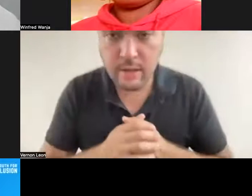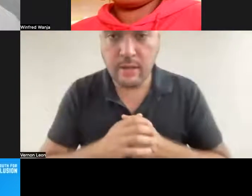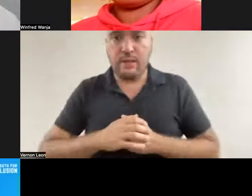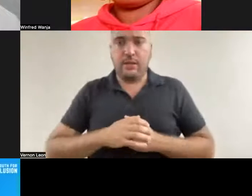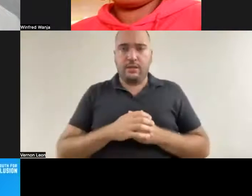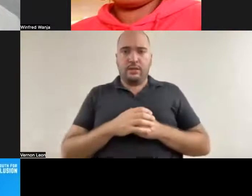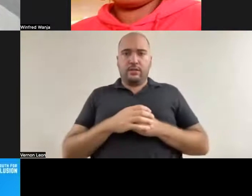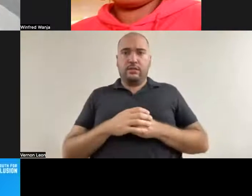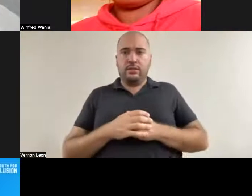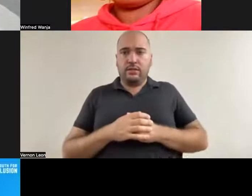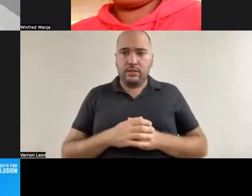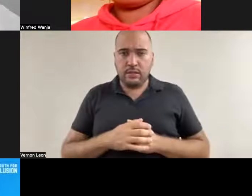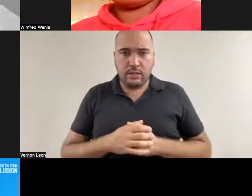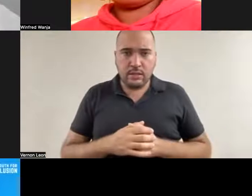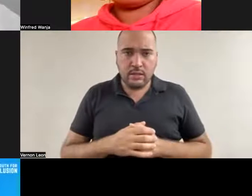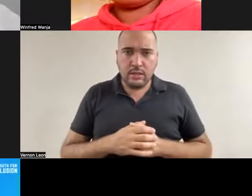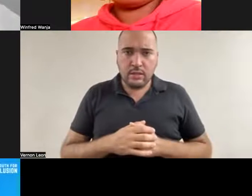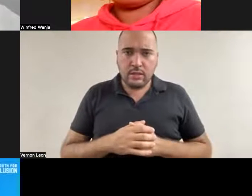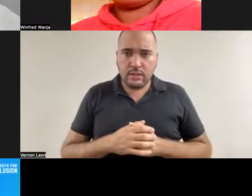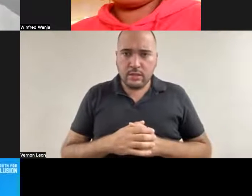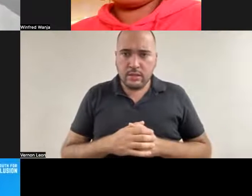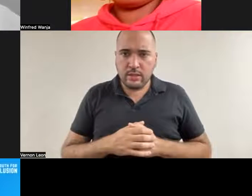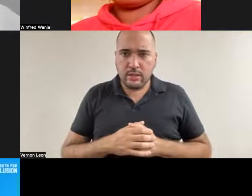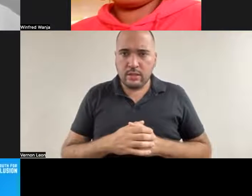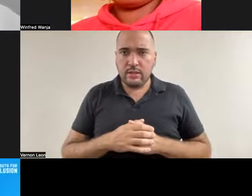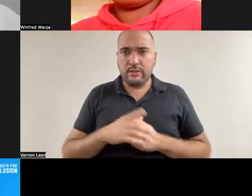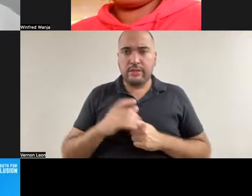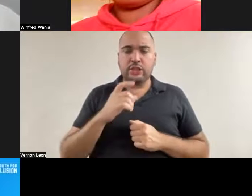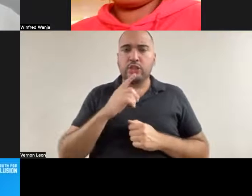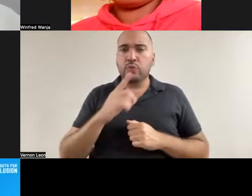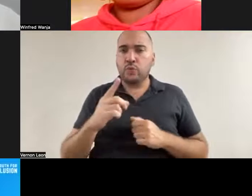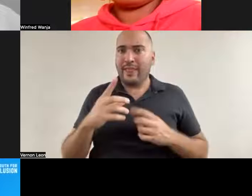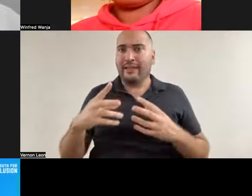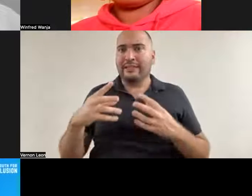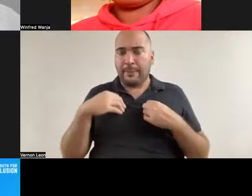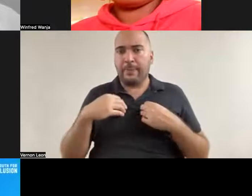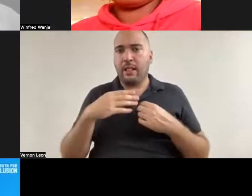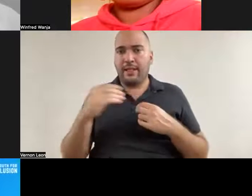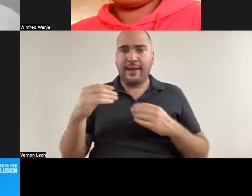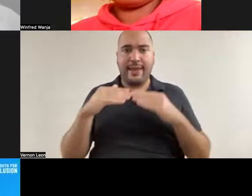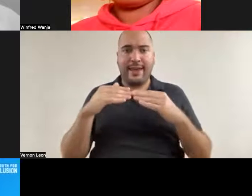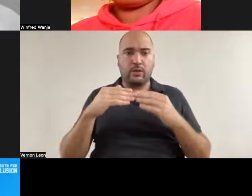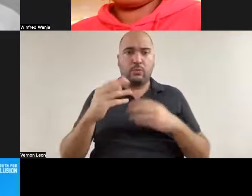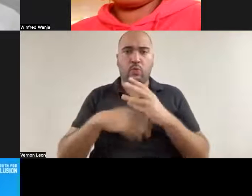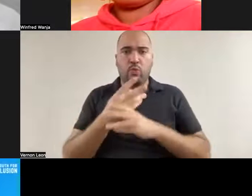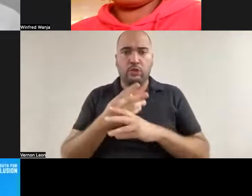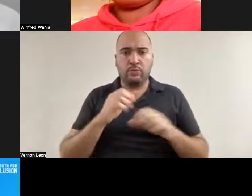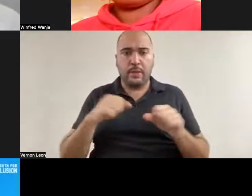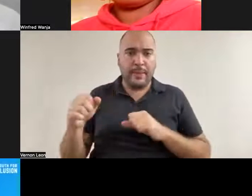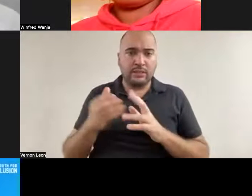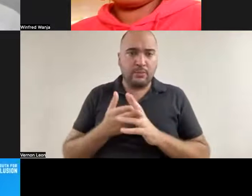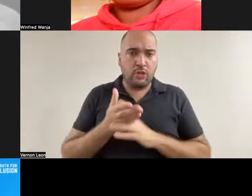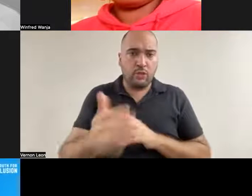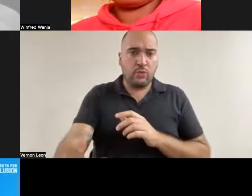Ahouty, is a truly accessible and equitable world